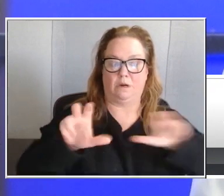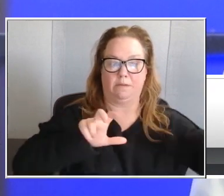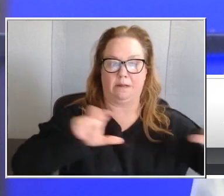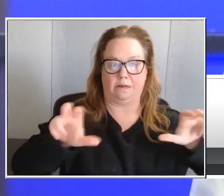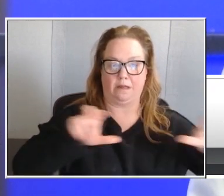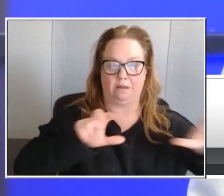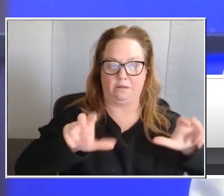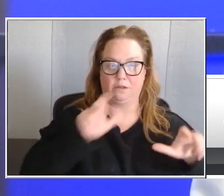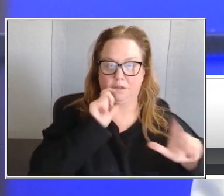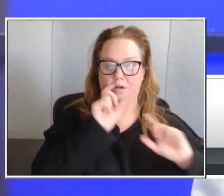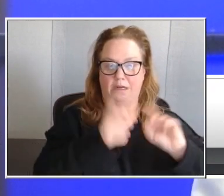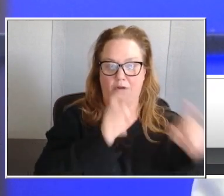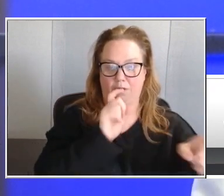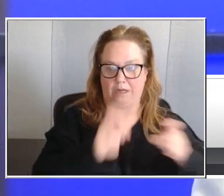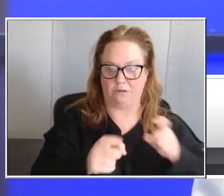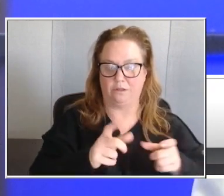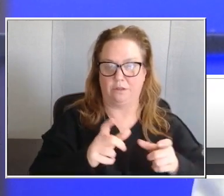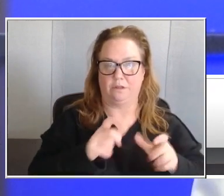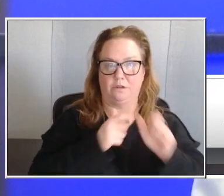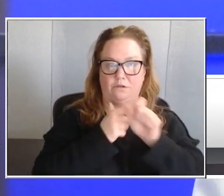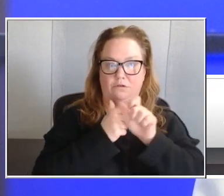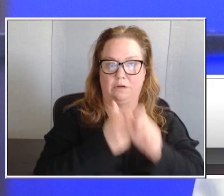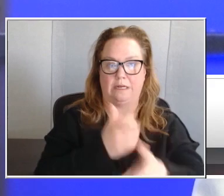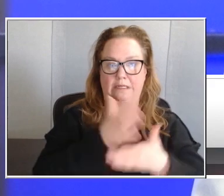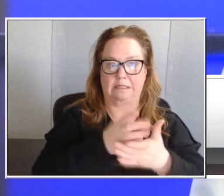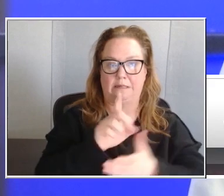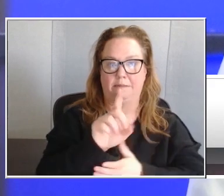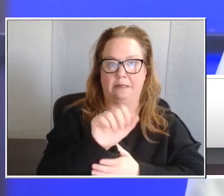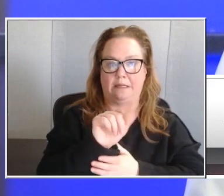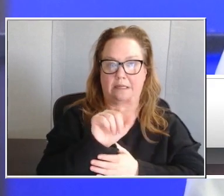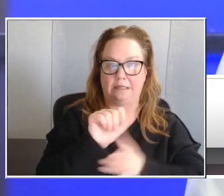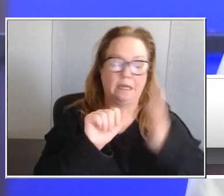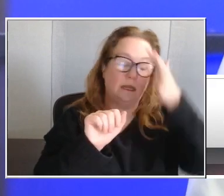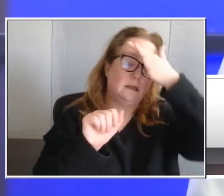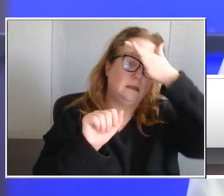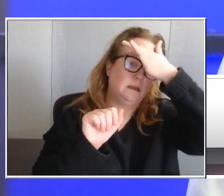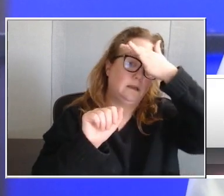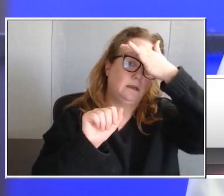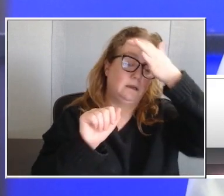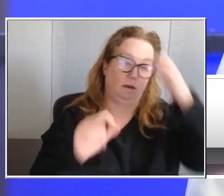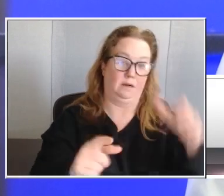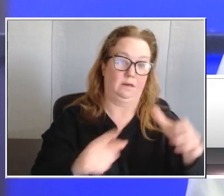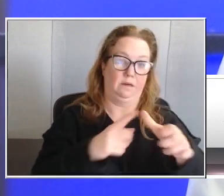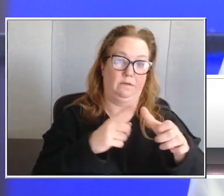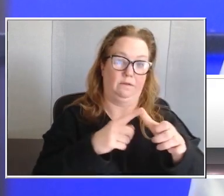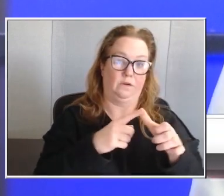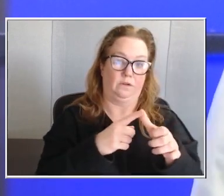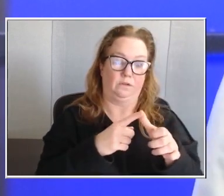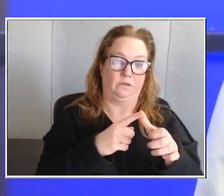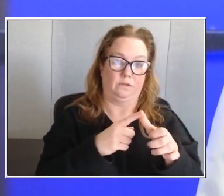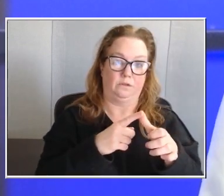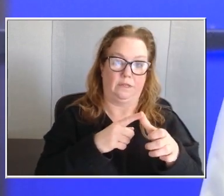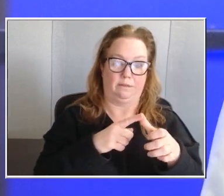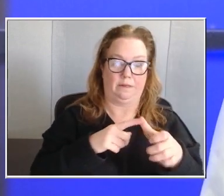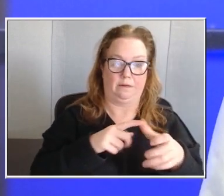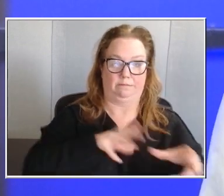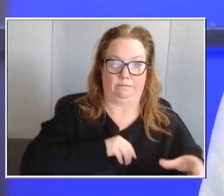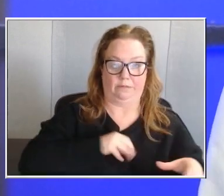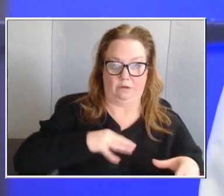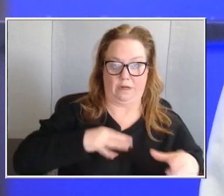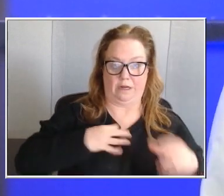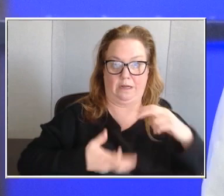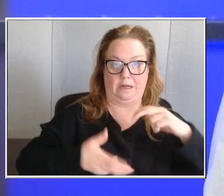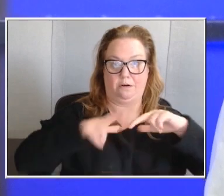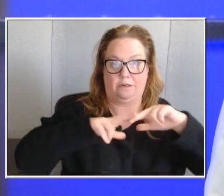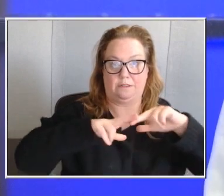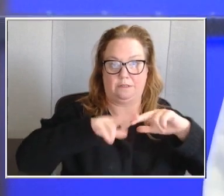for donation. They're tracking some of this data. First of all, they have been taking credit for donation increases. They